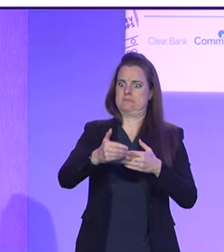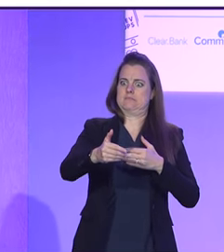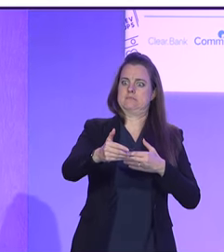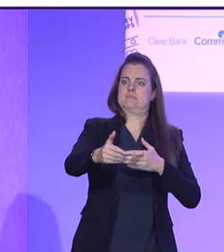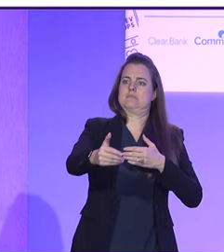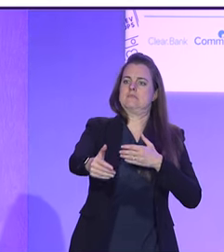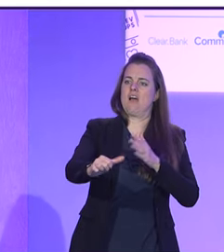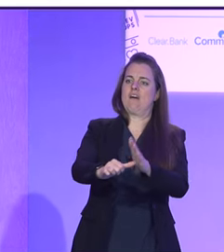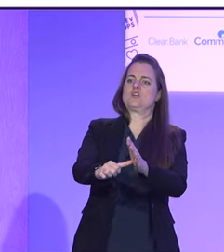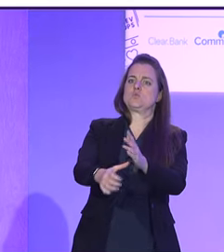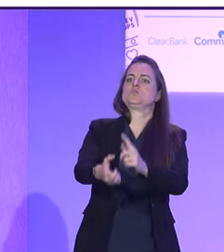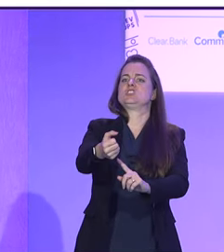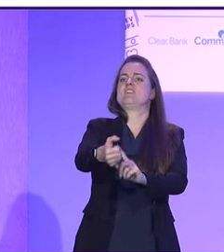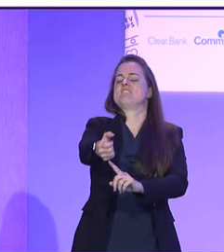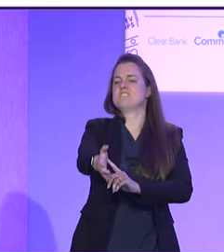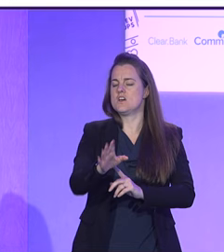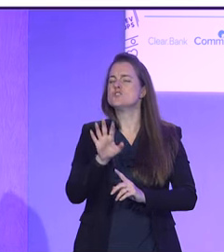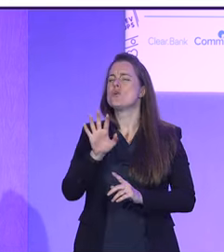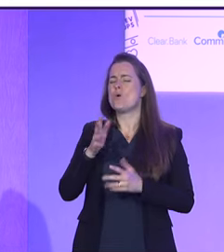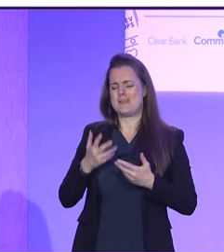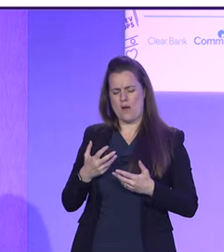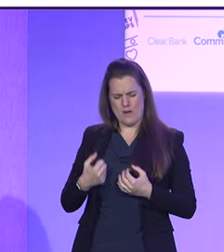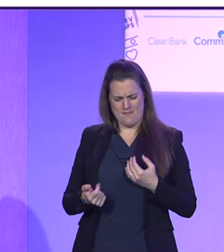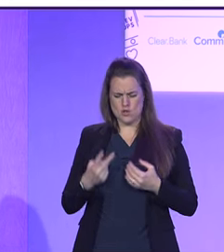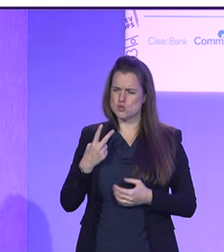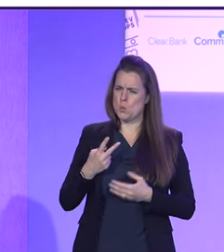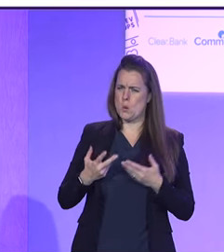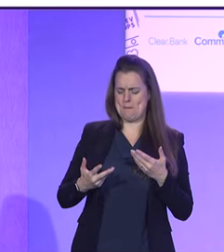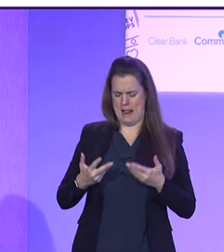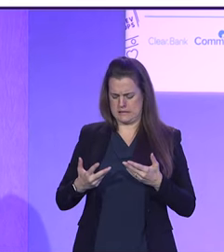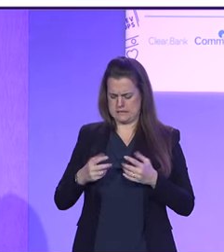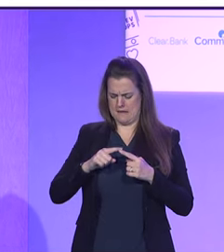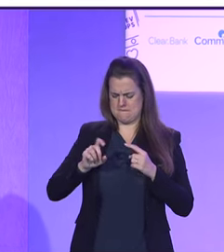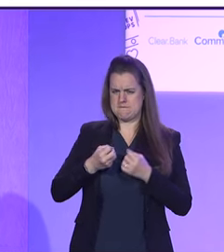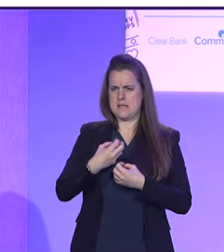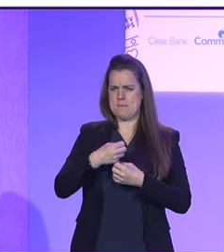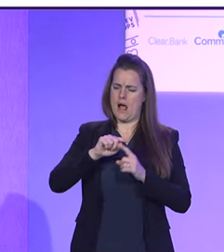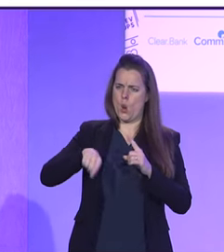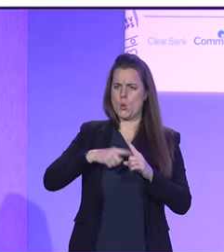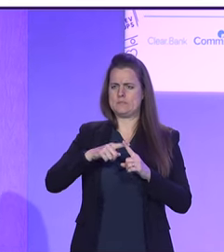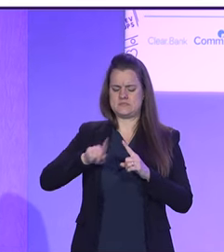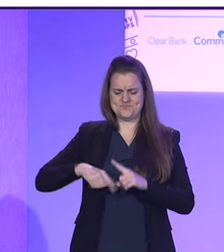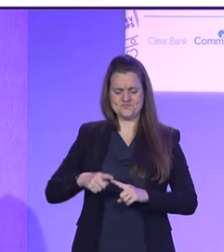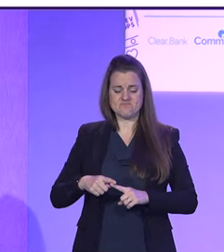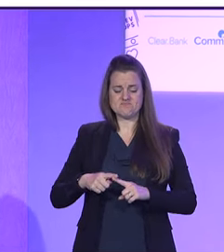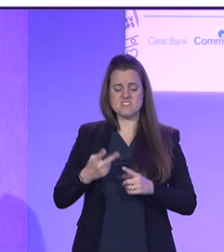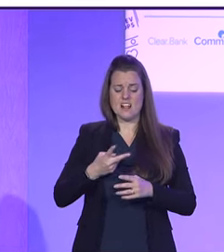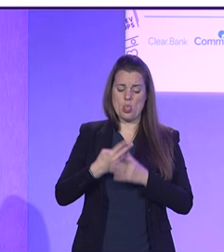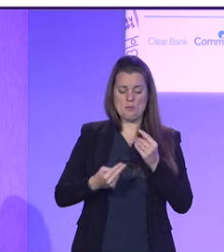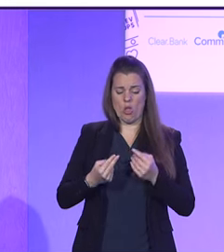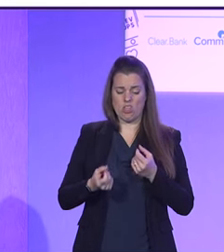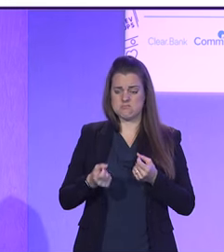solution. So now we have these two balancing feedback loops. They're fine. One is more popular than the other. They both exist in the